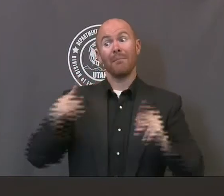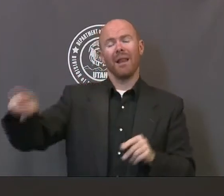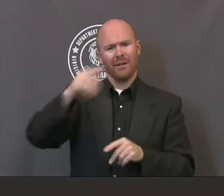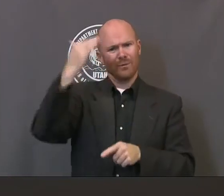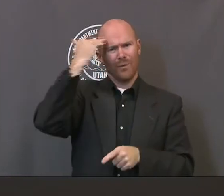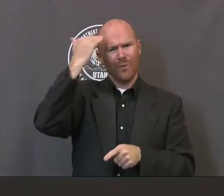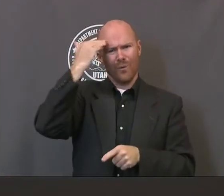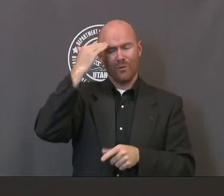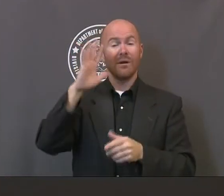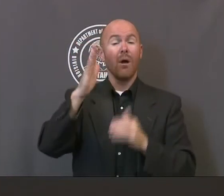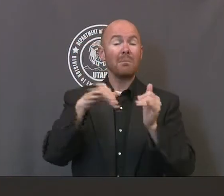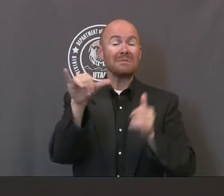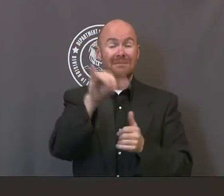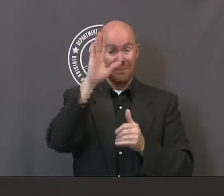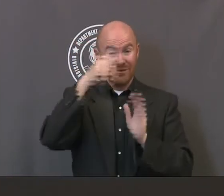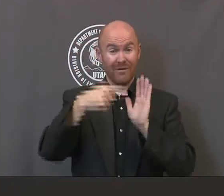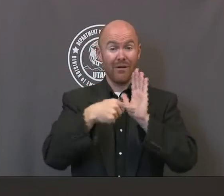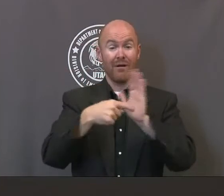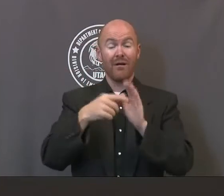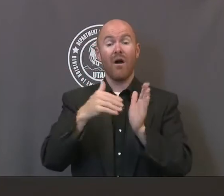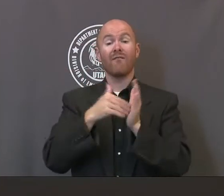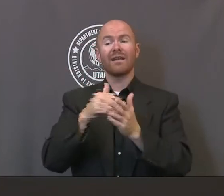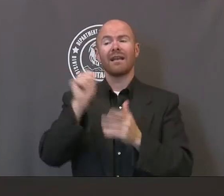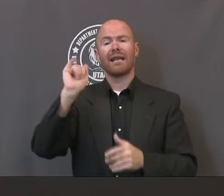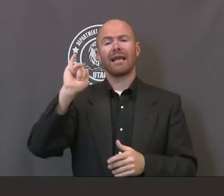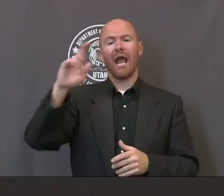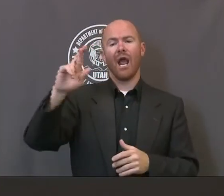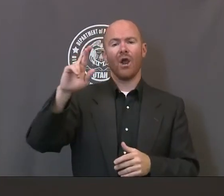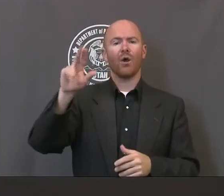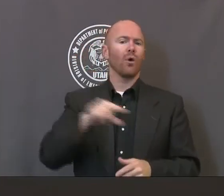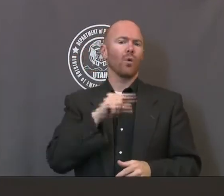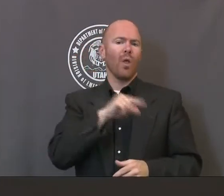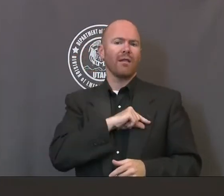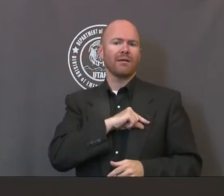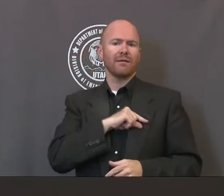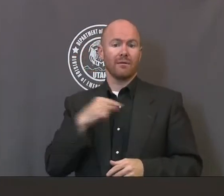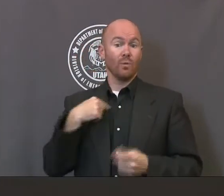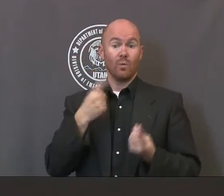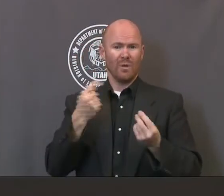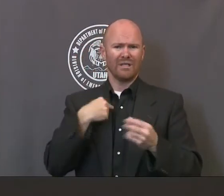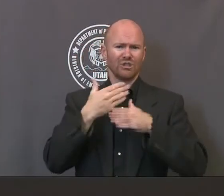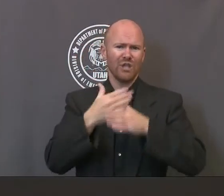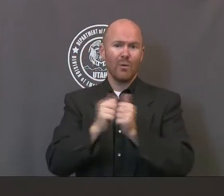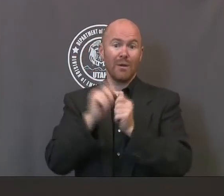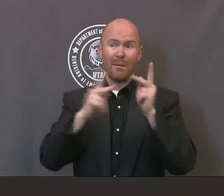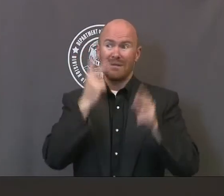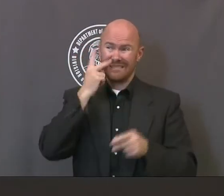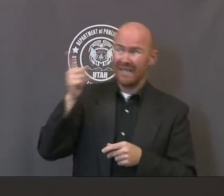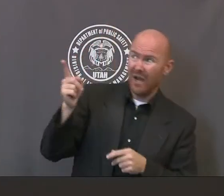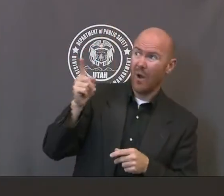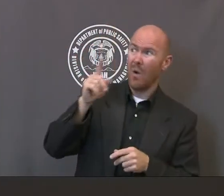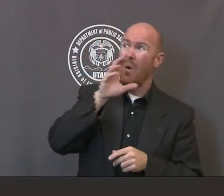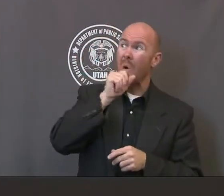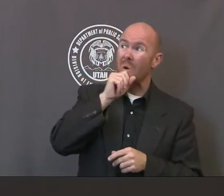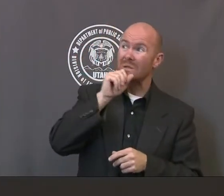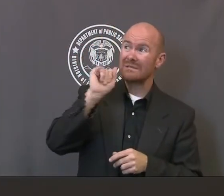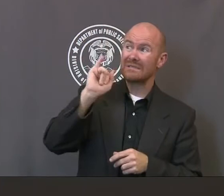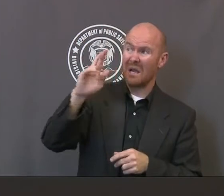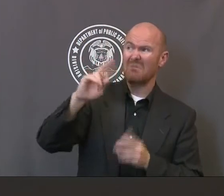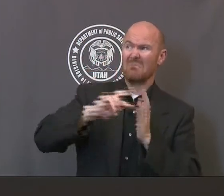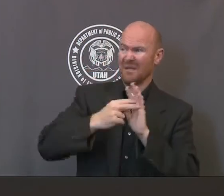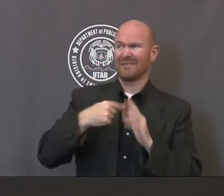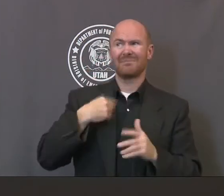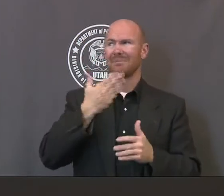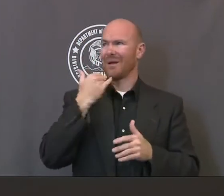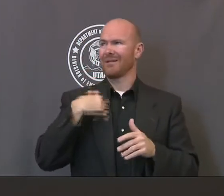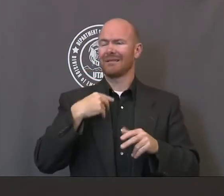air quality index or something similar. We push the information out, and then the expectation is that people will recognize